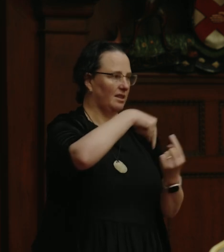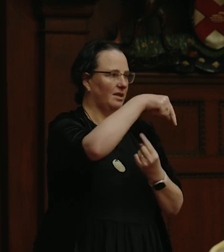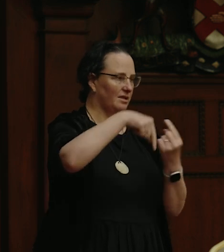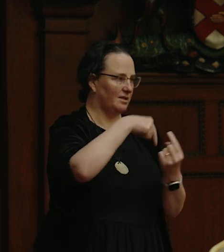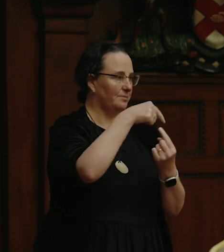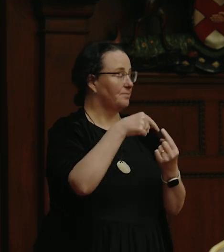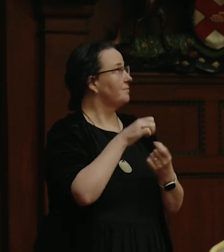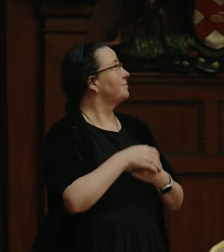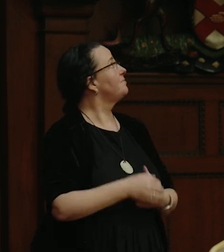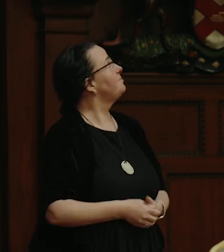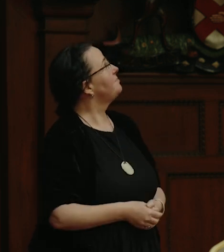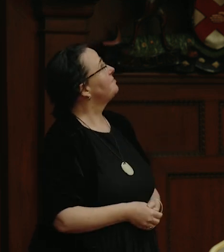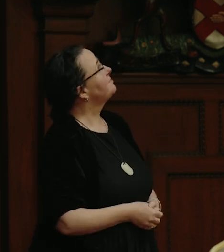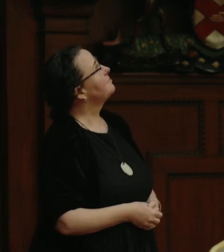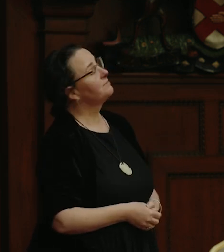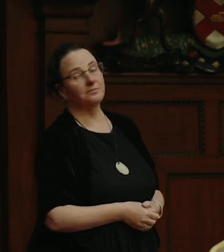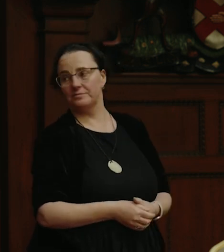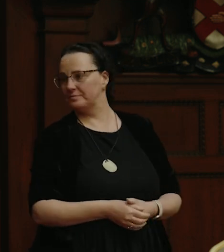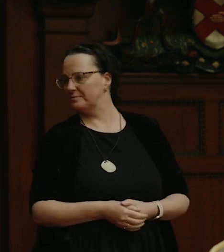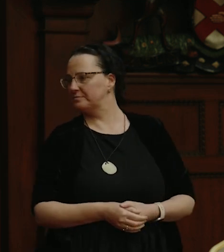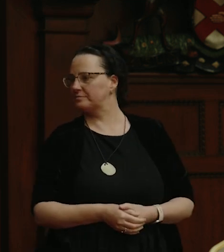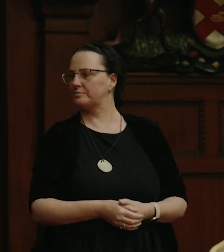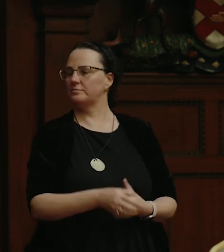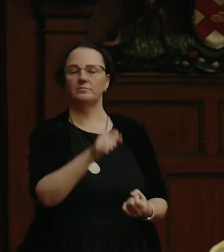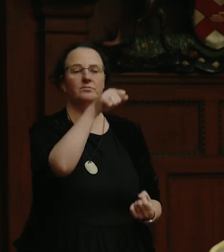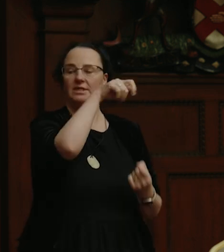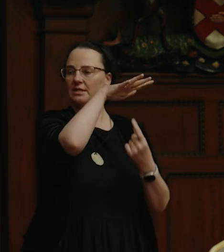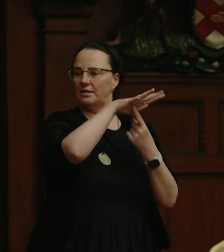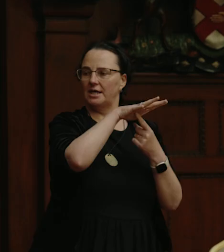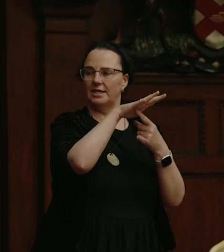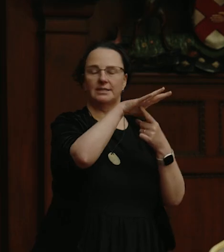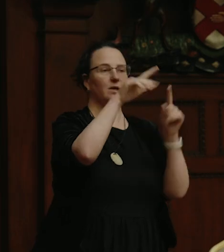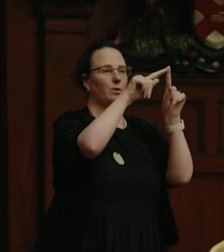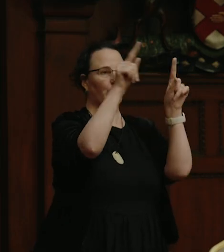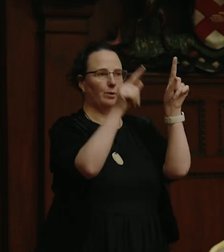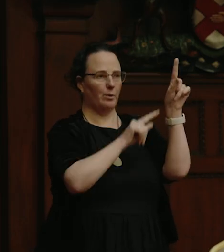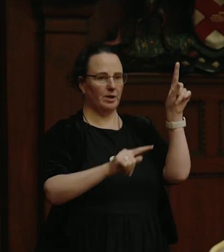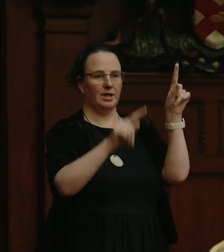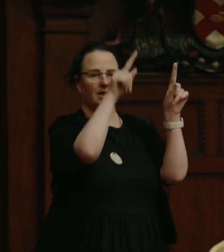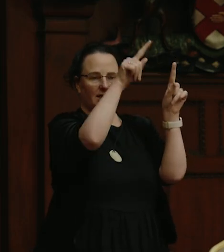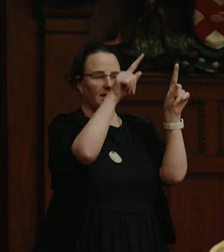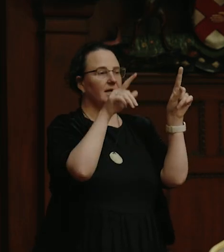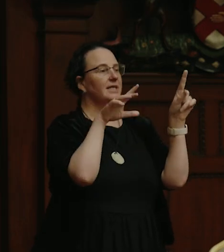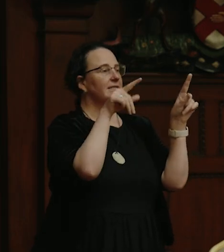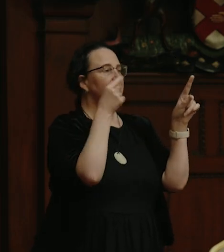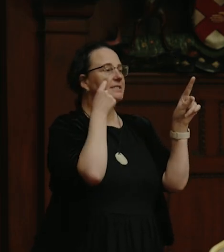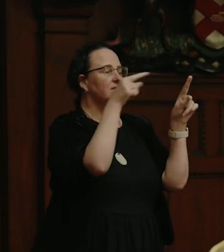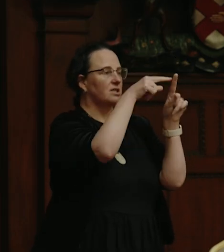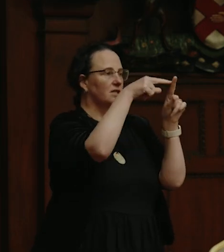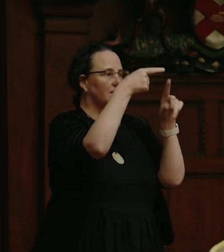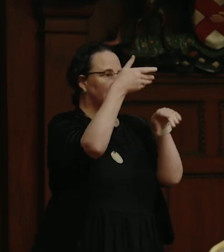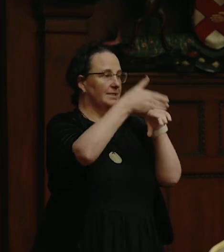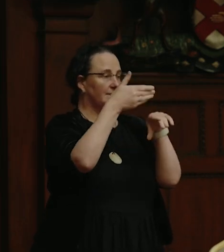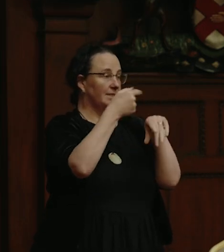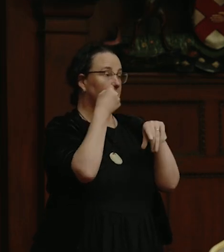start up the top with aqueous deficiency or tear deficiency, your gland dysfunction, your tears